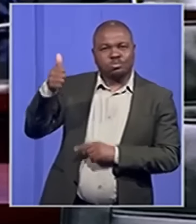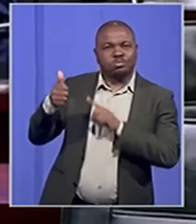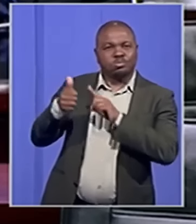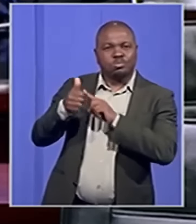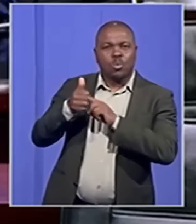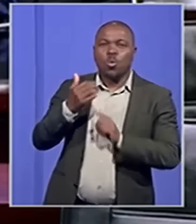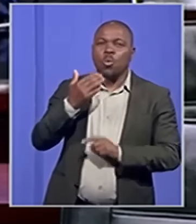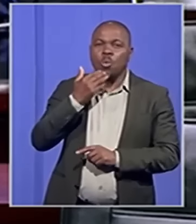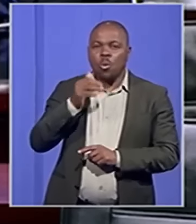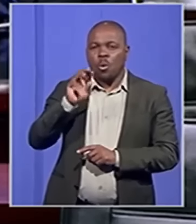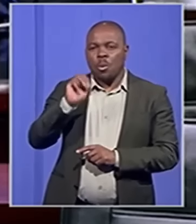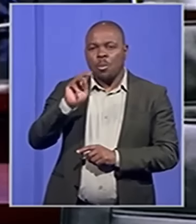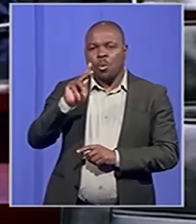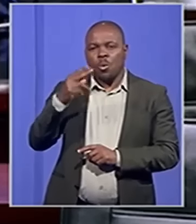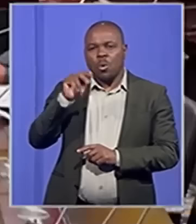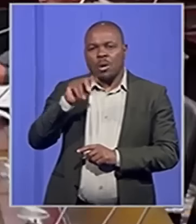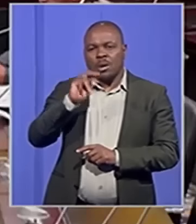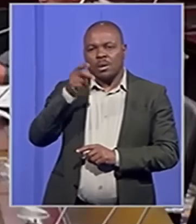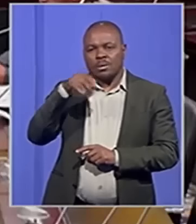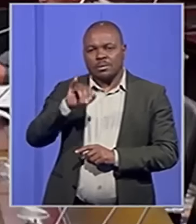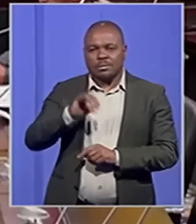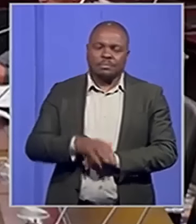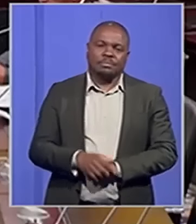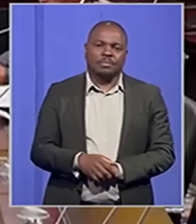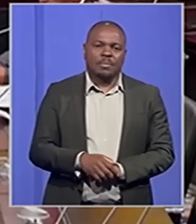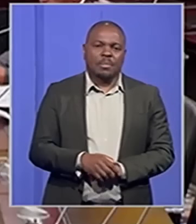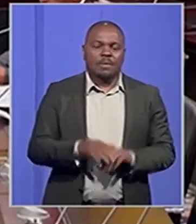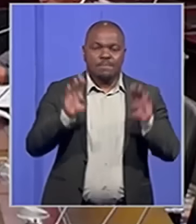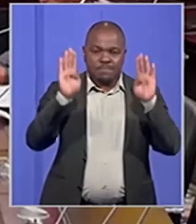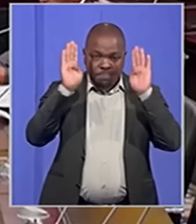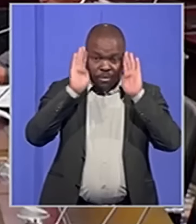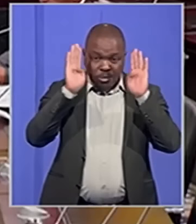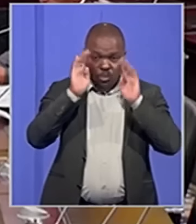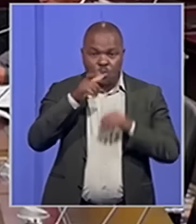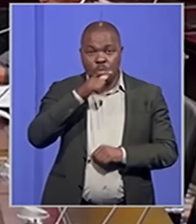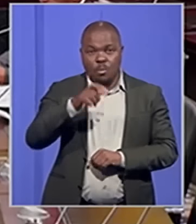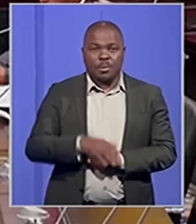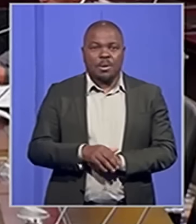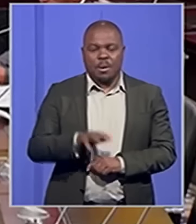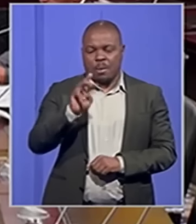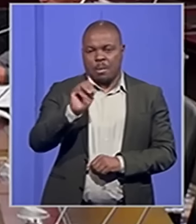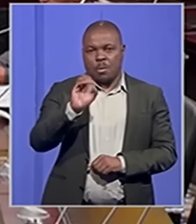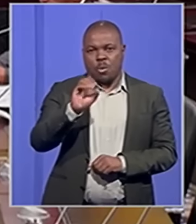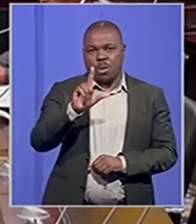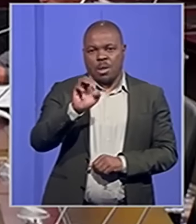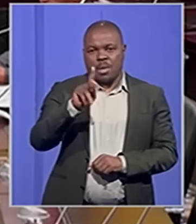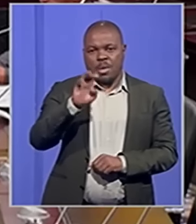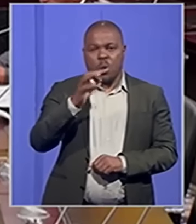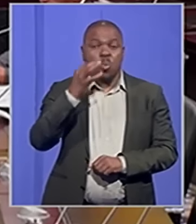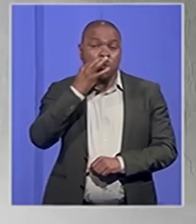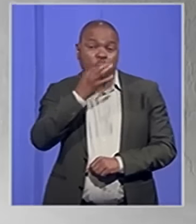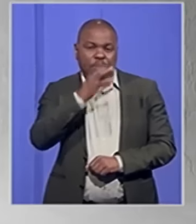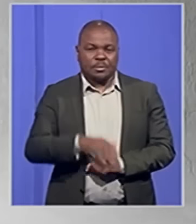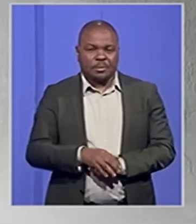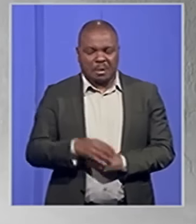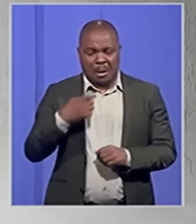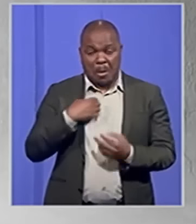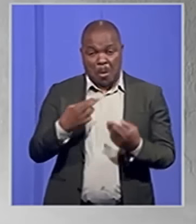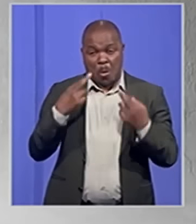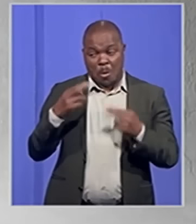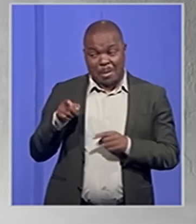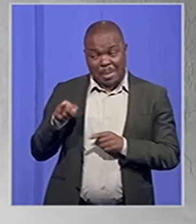KZN Lieutenant General Nhlanhla Mkhwanazi. Letlakaleng la Facebook Philemon Moleke o re ke tshepa gore komiti ya palamente ye